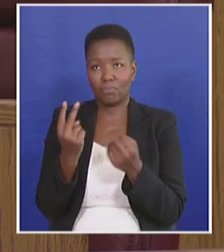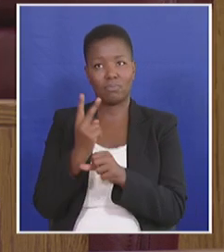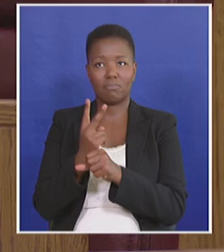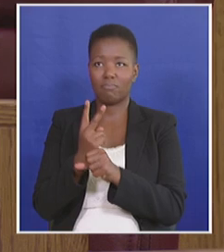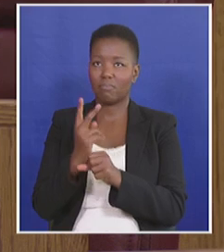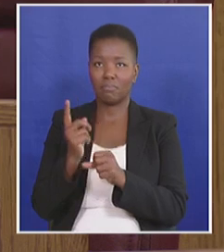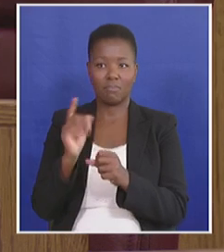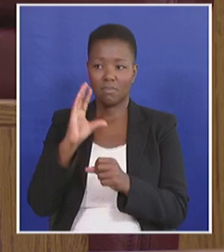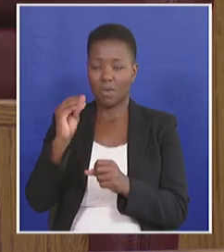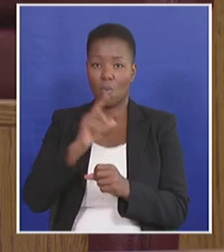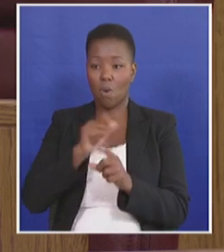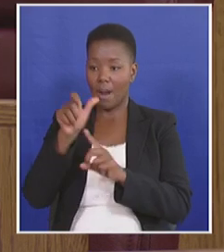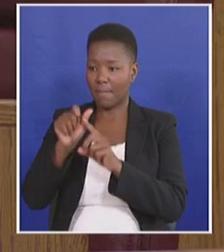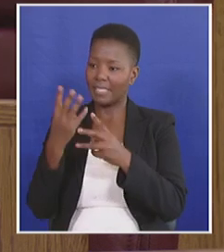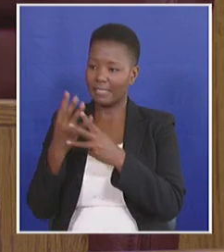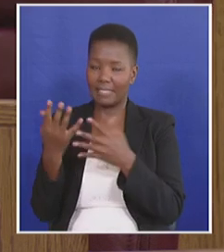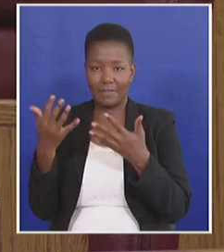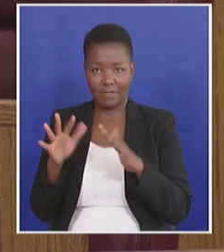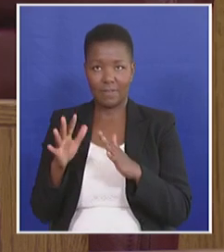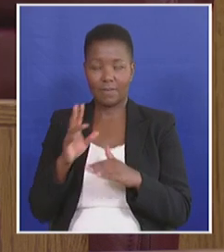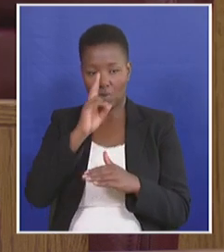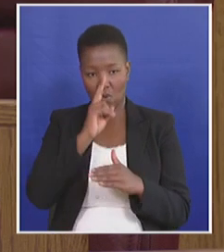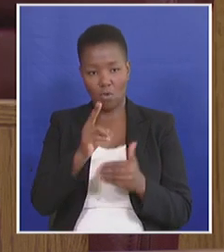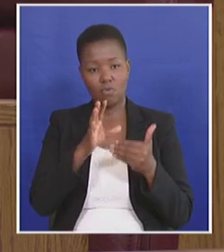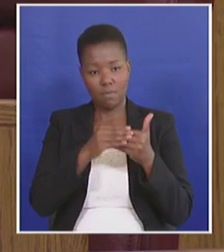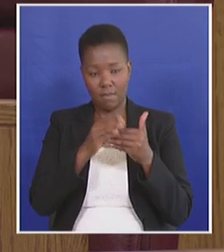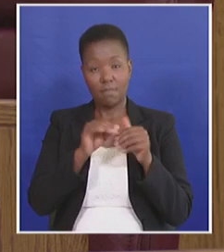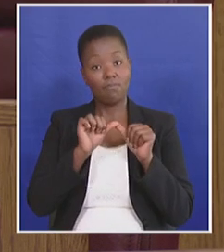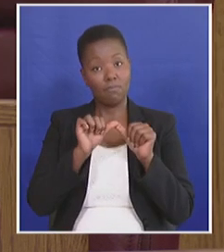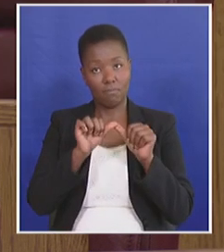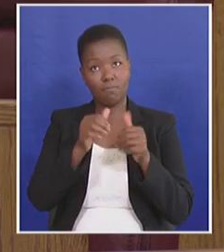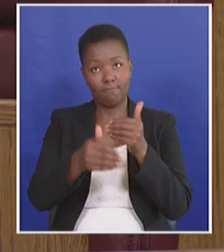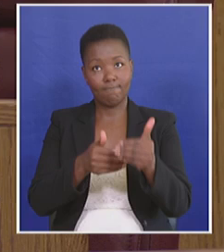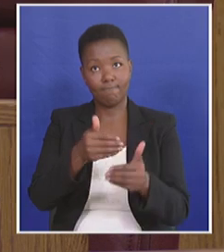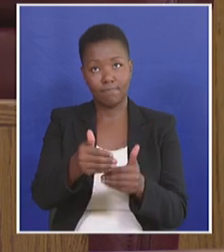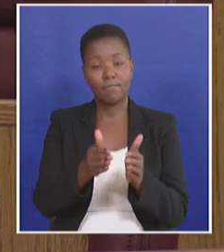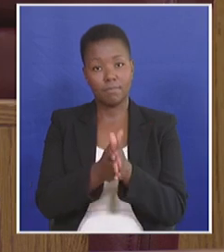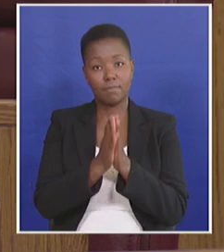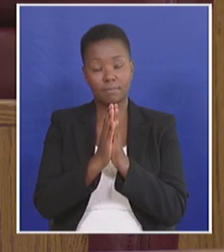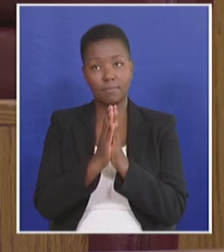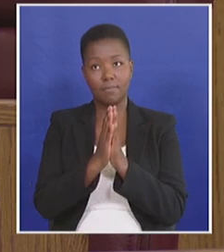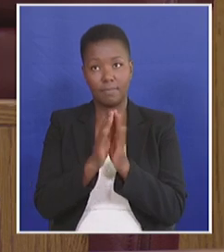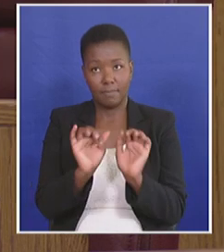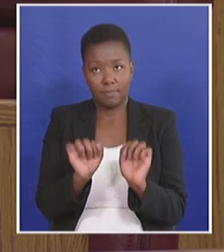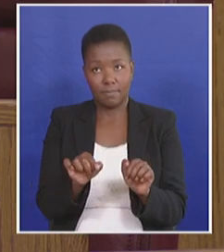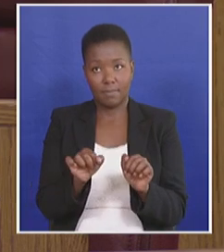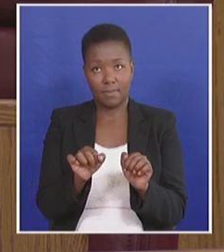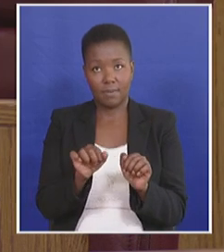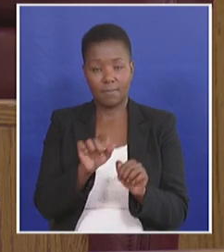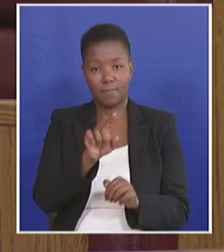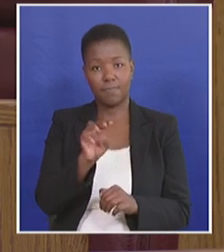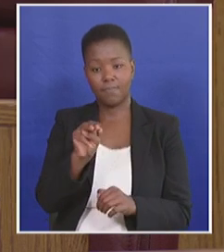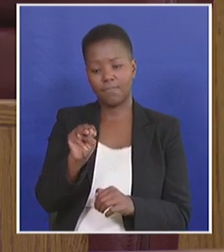were prosecuted. The Honorable Member Mokoena, we are now going to proceed. Can I now allow the Honorable Member